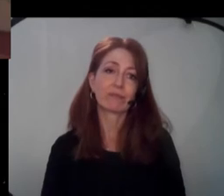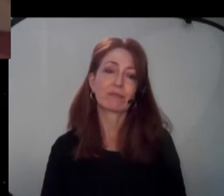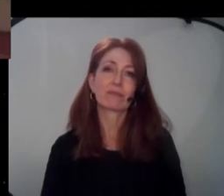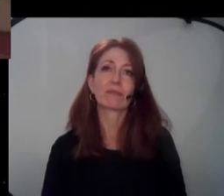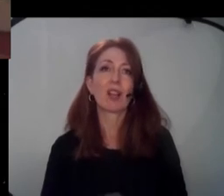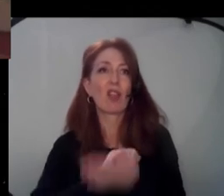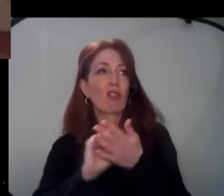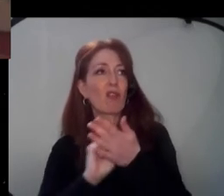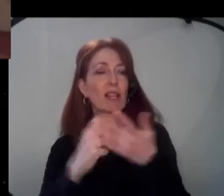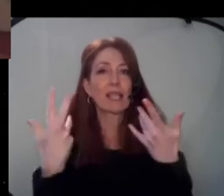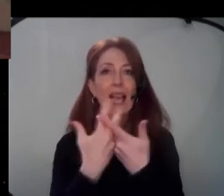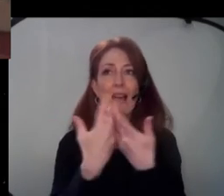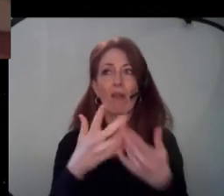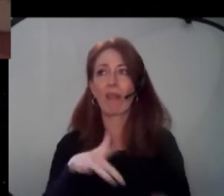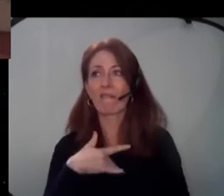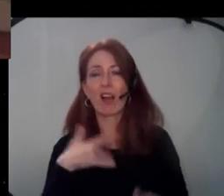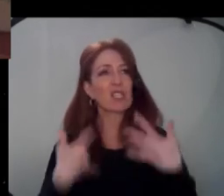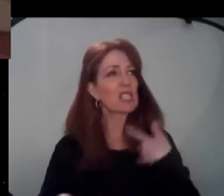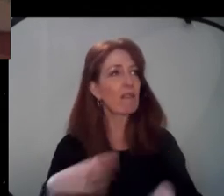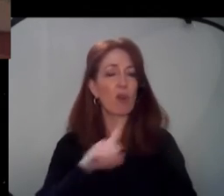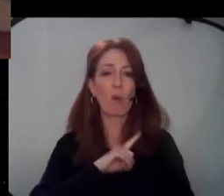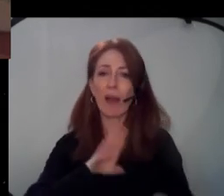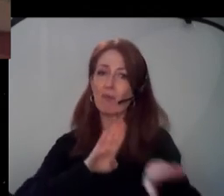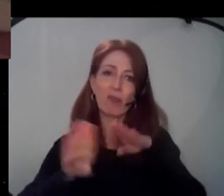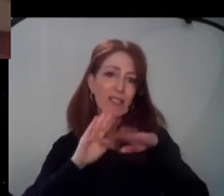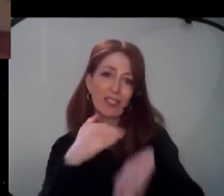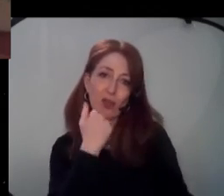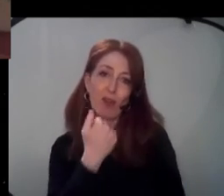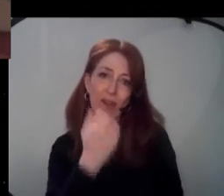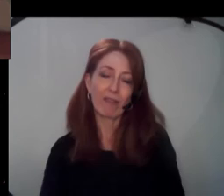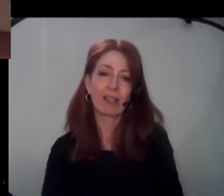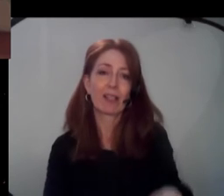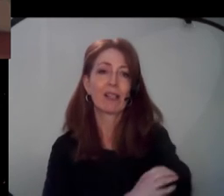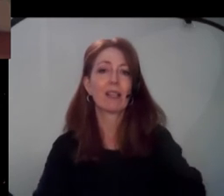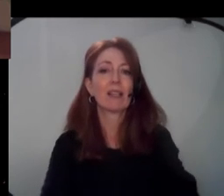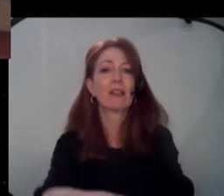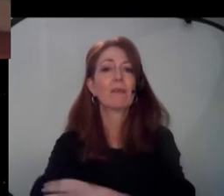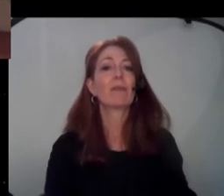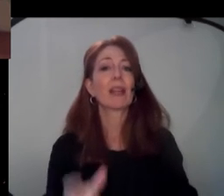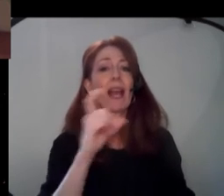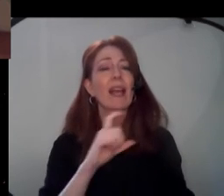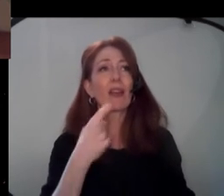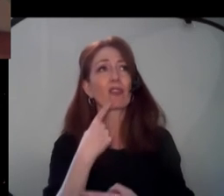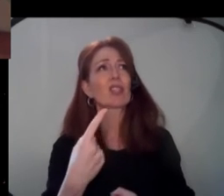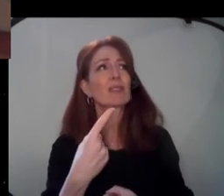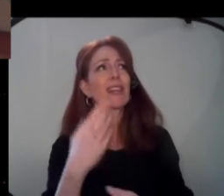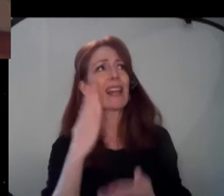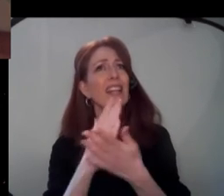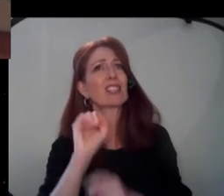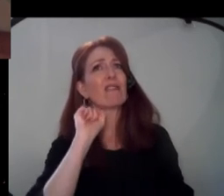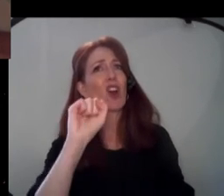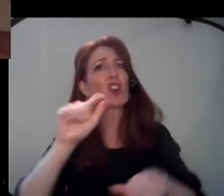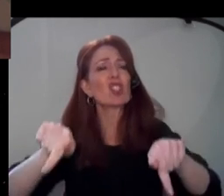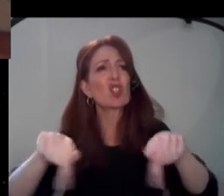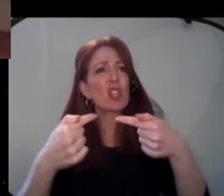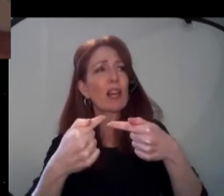they suffered for that they weren't getting the practice that they needed. And I know, Catherine, you've spoken before about how challenging it was for her to